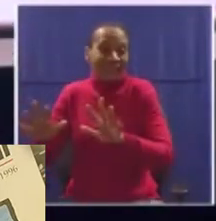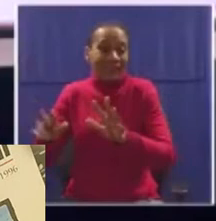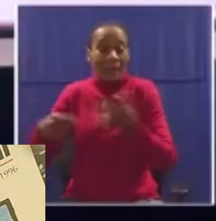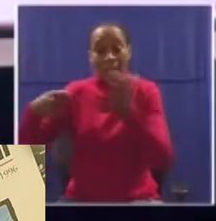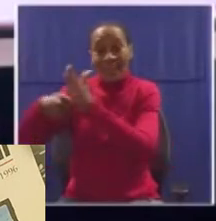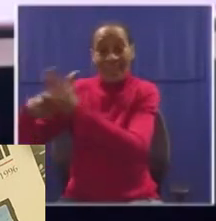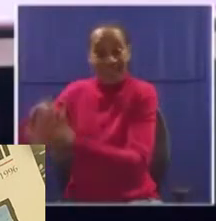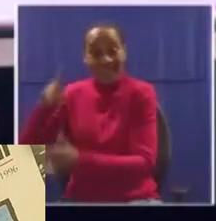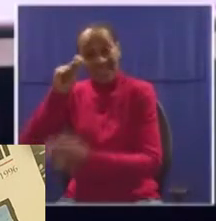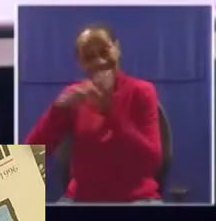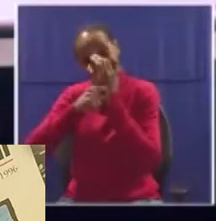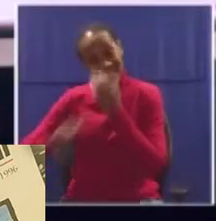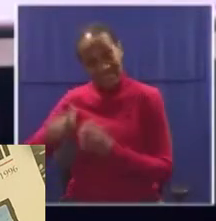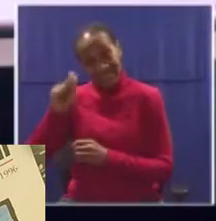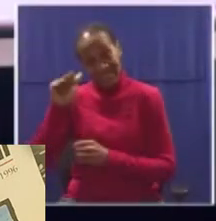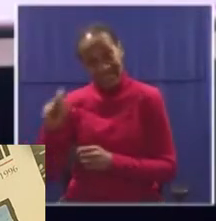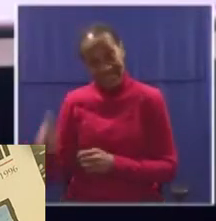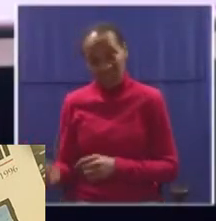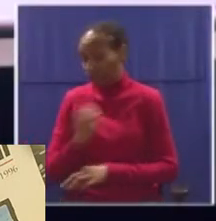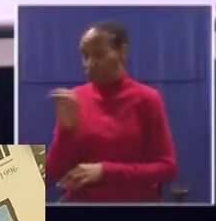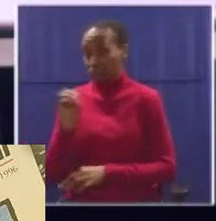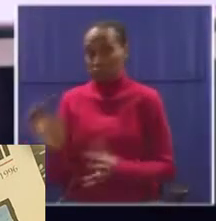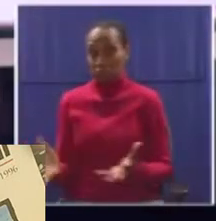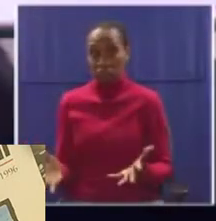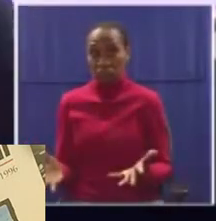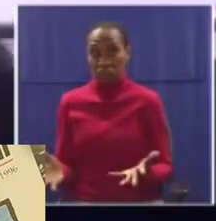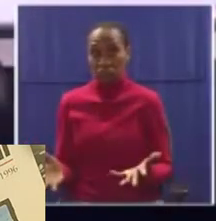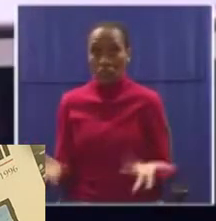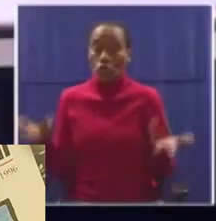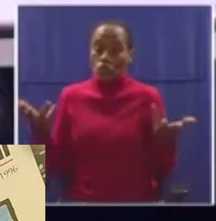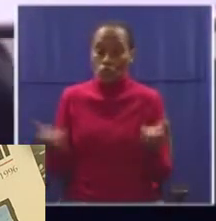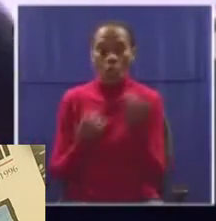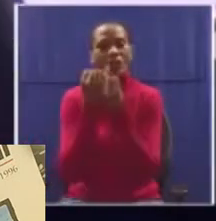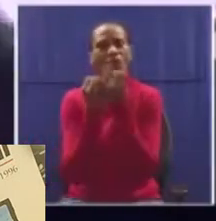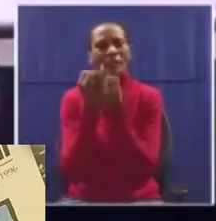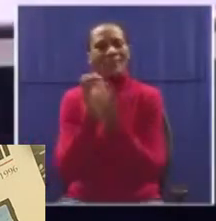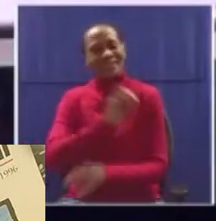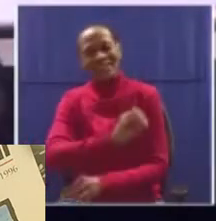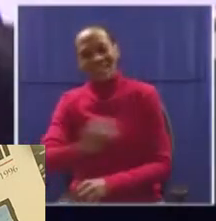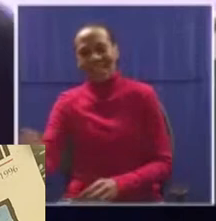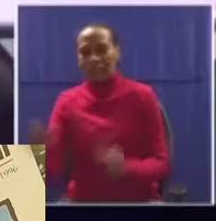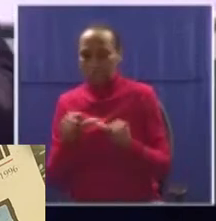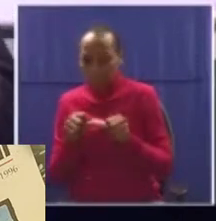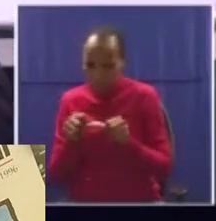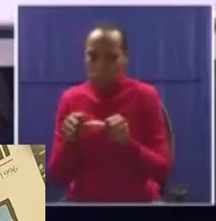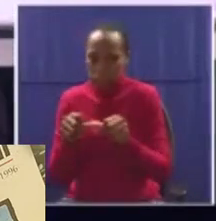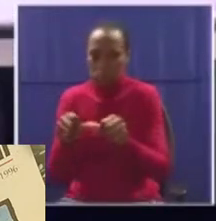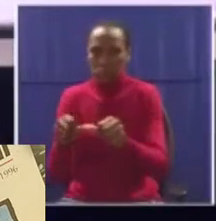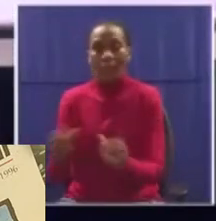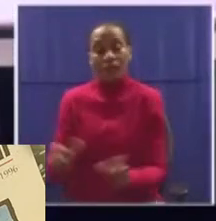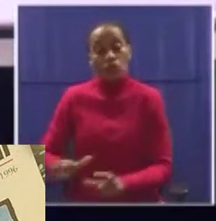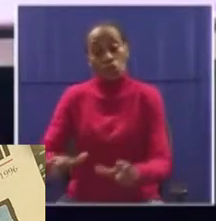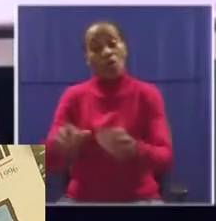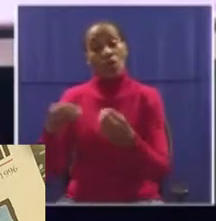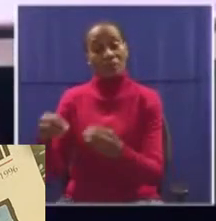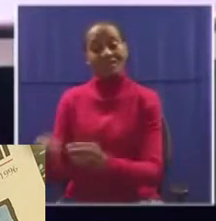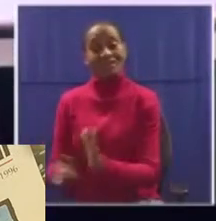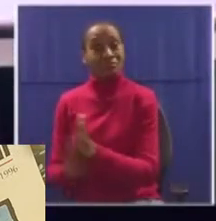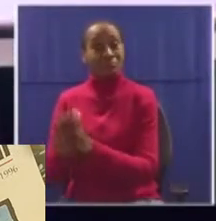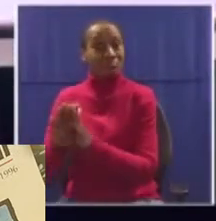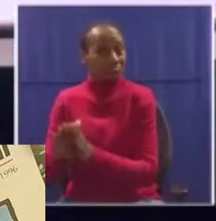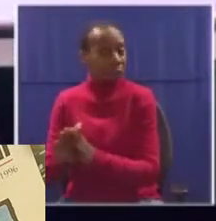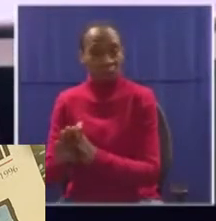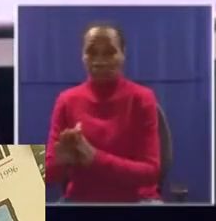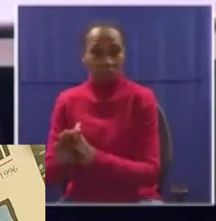no taxes they're not accountable to SARS and things so the competition is so stiff that local businesses cannot survive